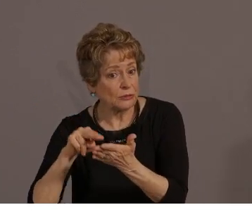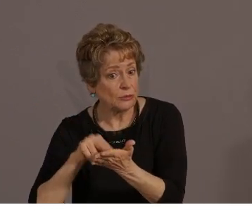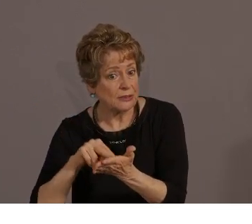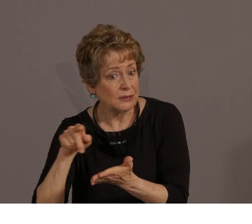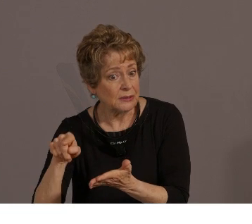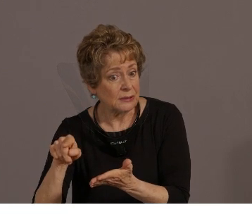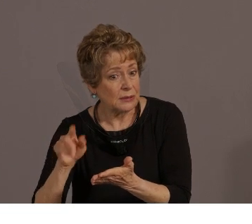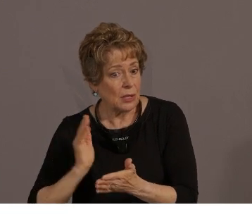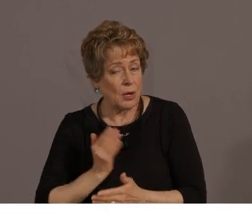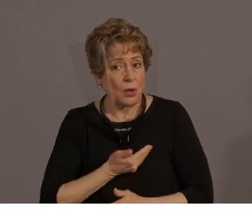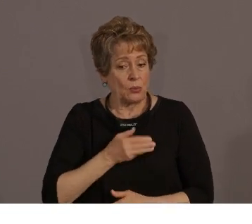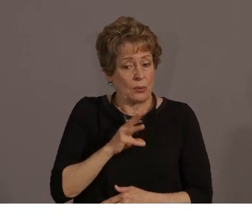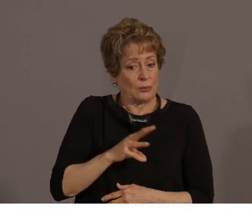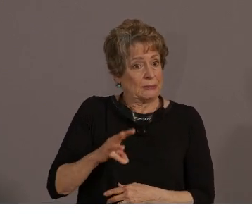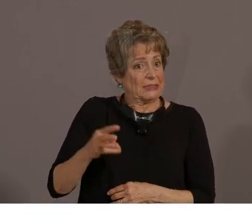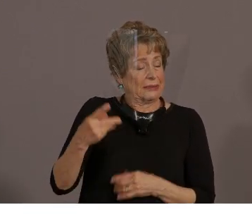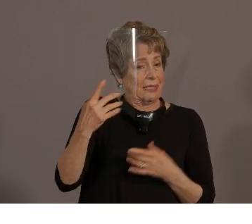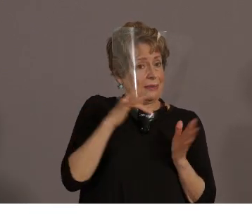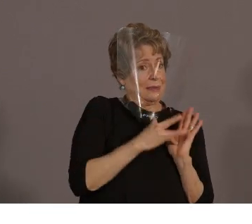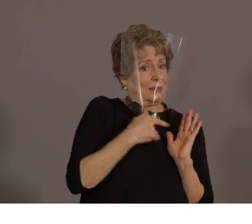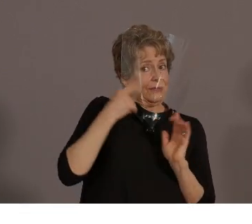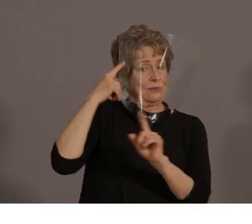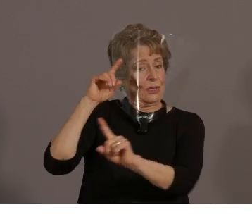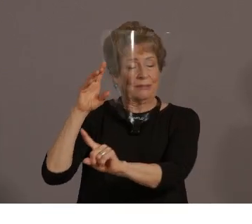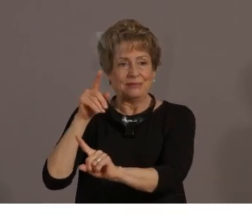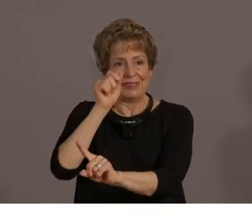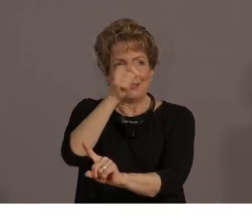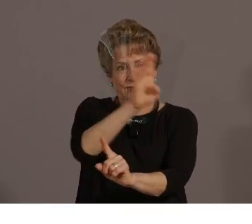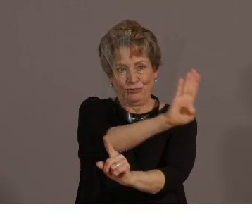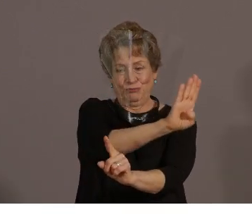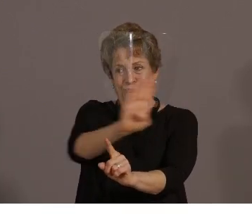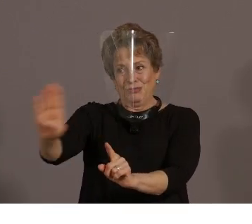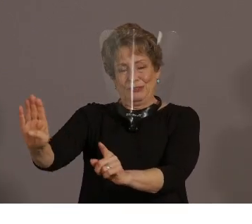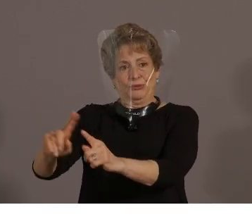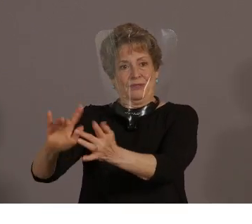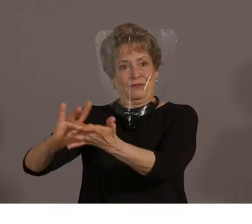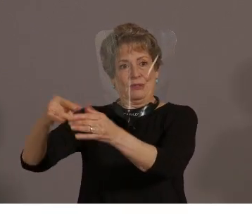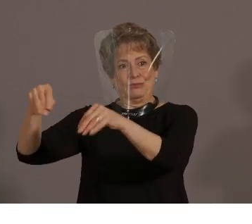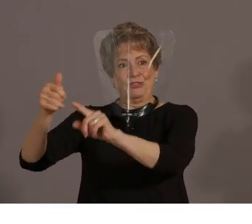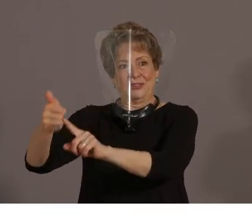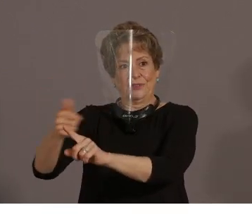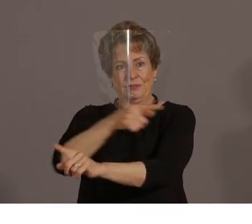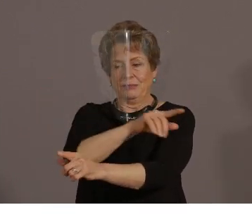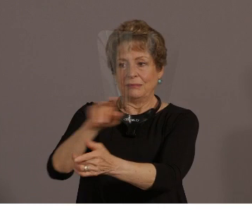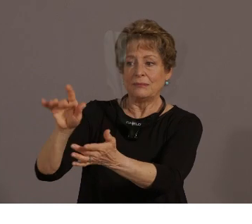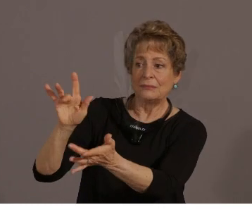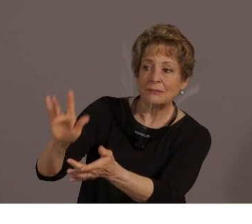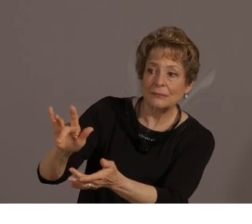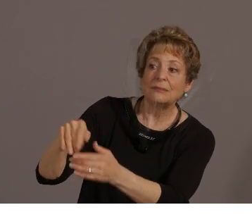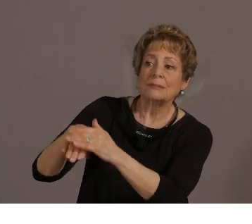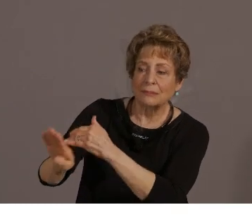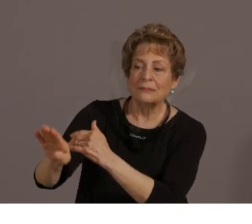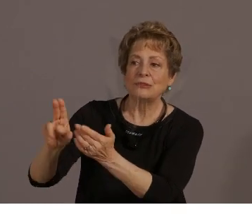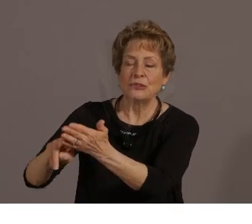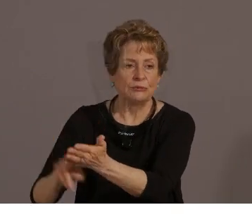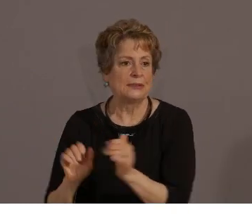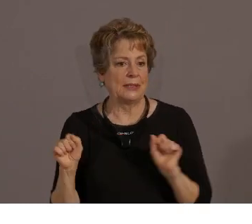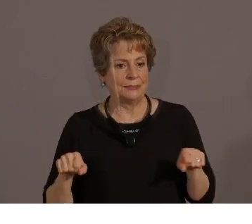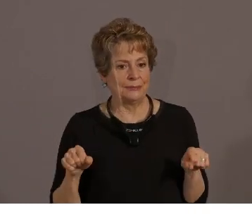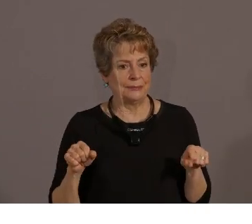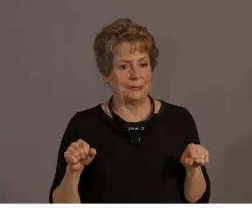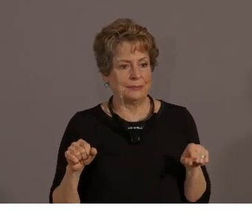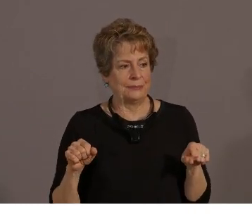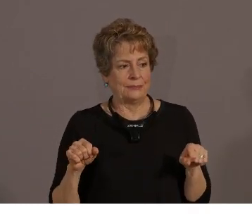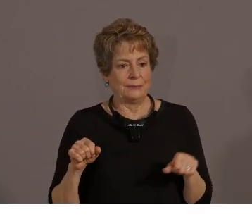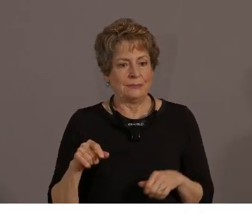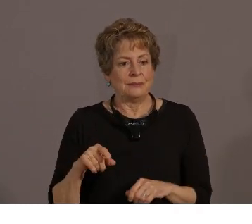podvaccine.azdhs.gov site, but you can go directly to each of the pharmacies that are currently participating in both the federal